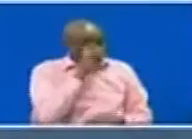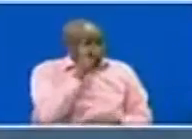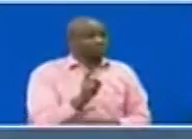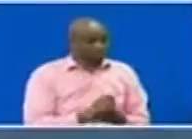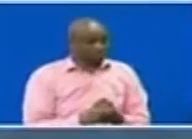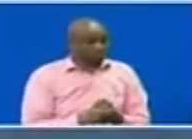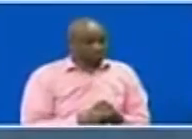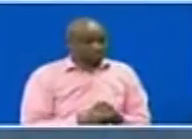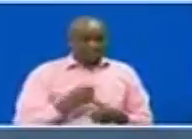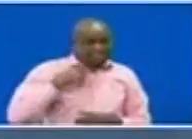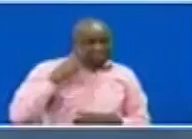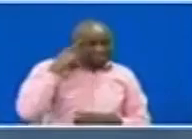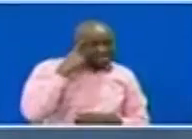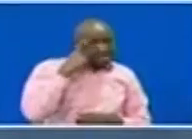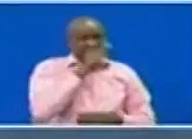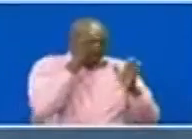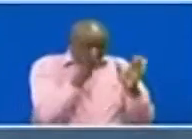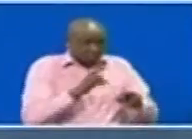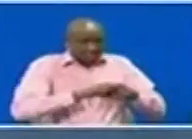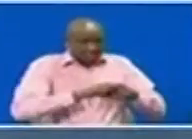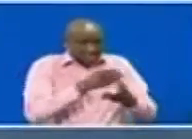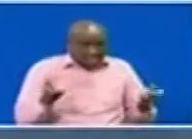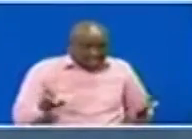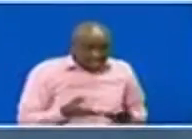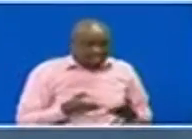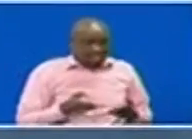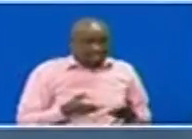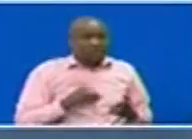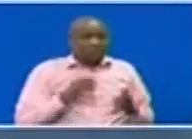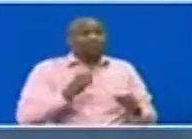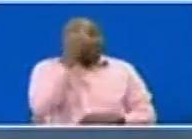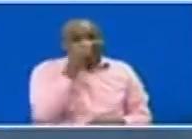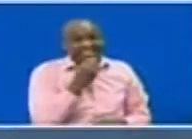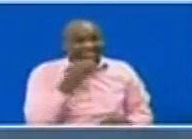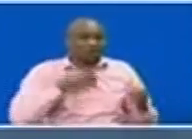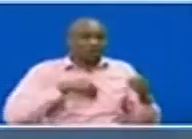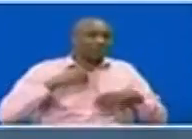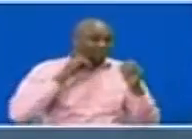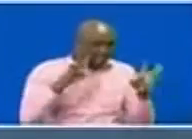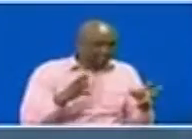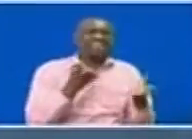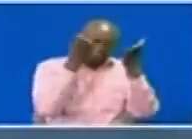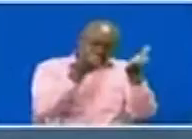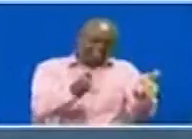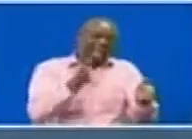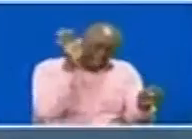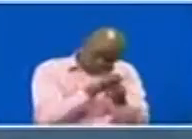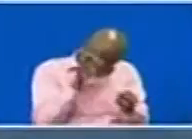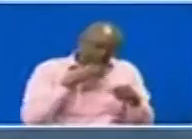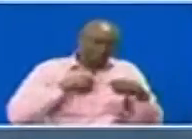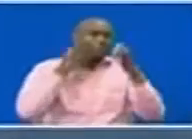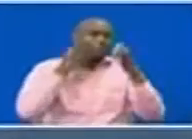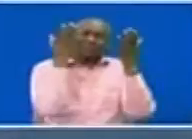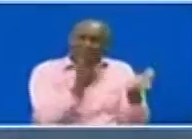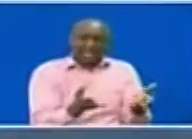important question. I do not think anybody sitting here or anywhere in the Republic can pretend that there is no corruption in this country. There is a lot of